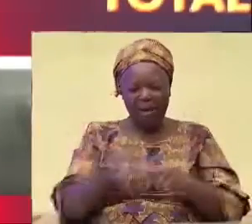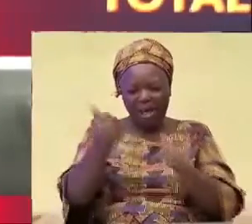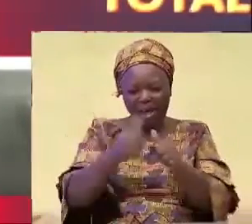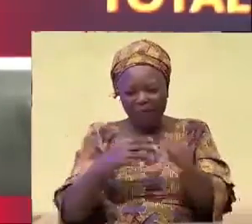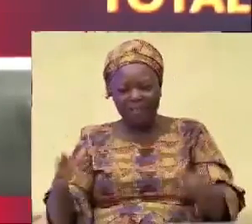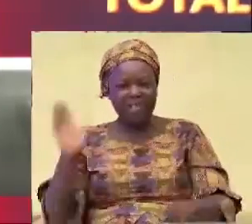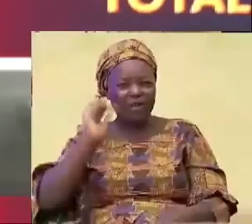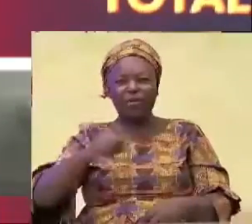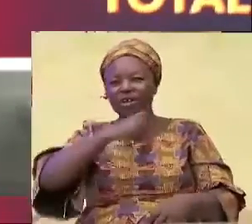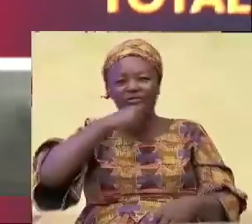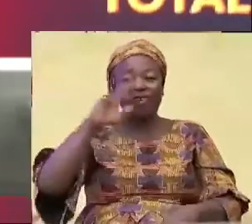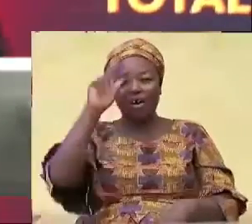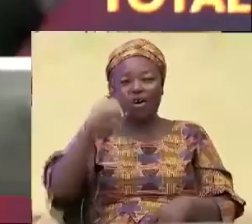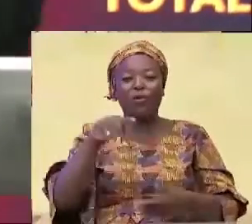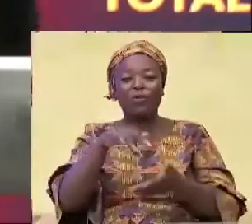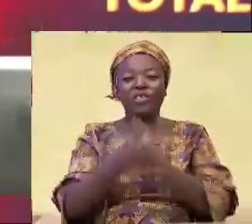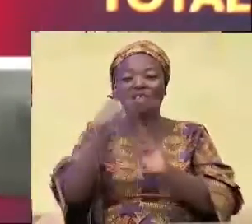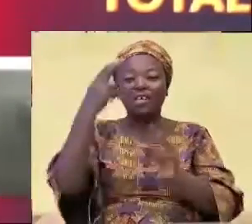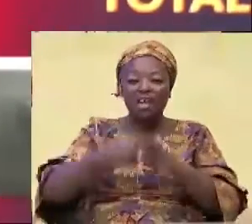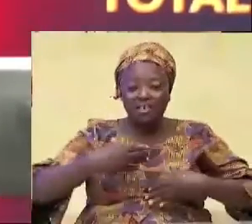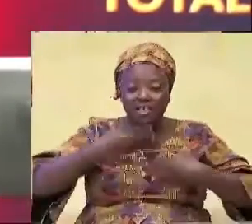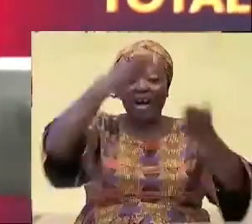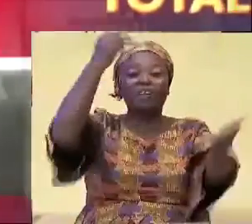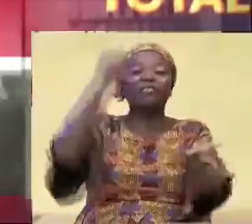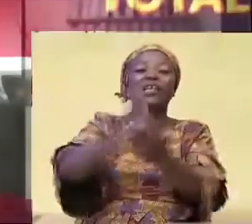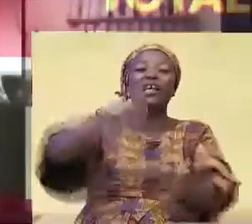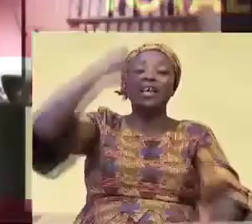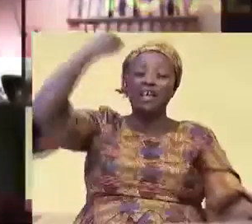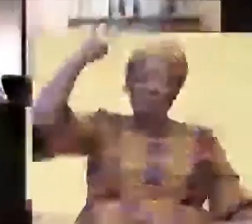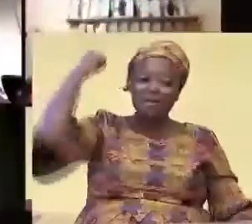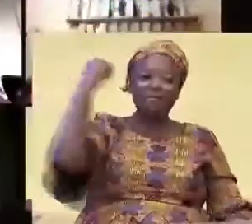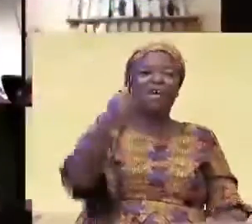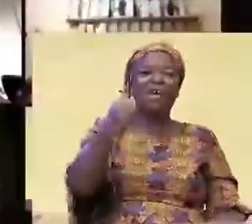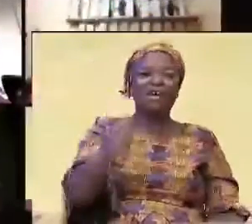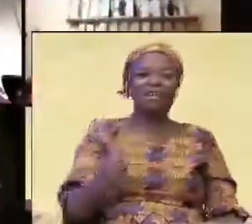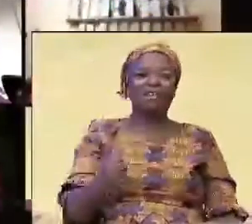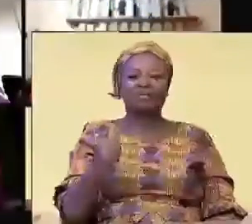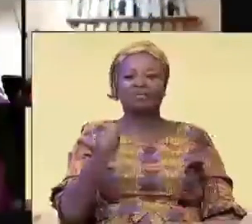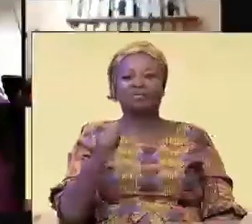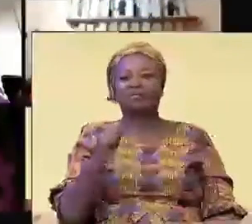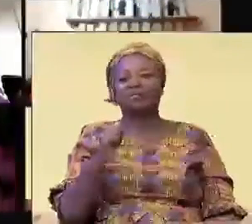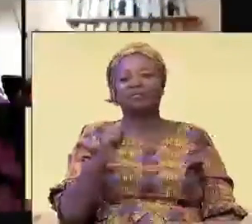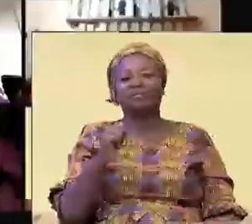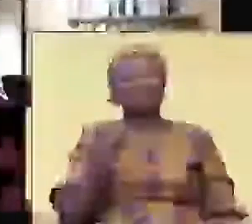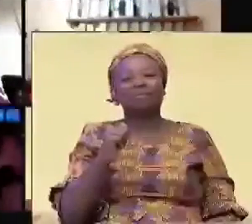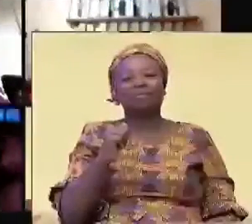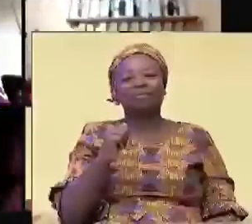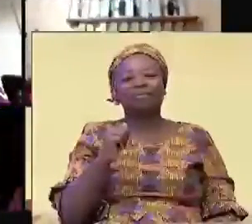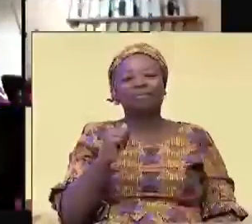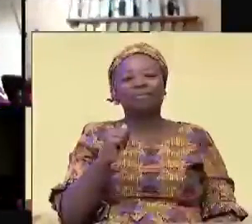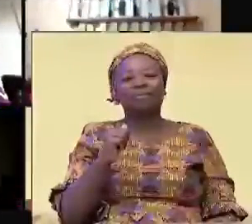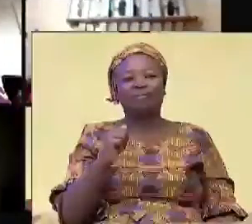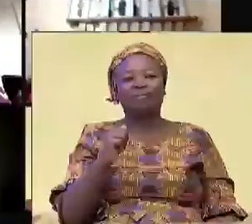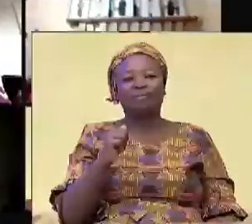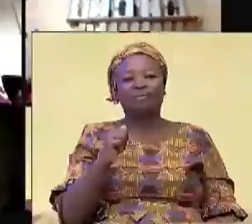fountain of my problems, everything will dry up. Give me a good amen.